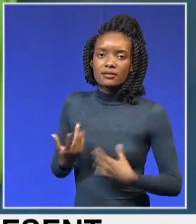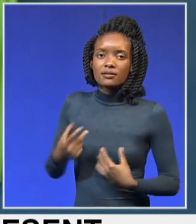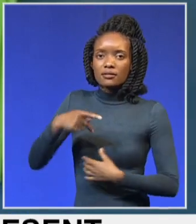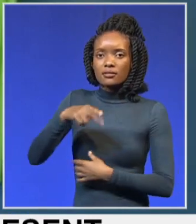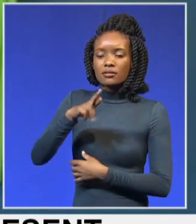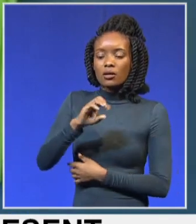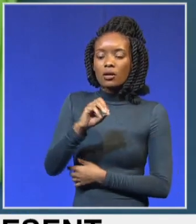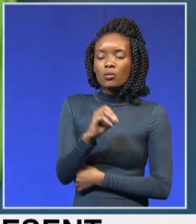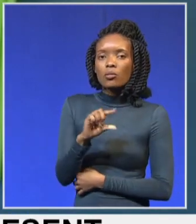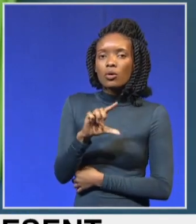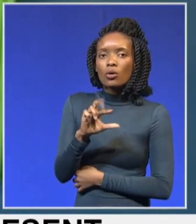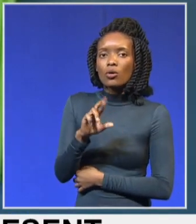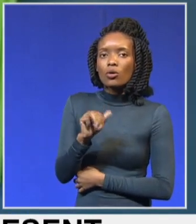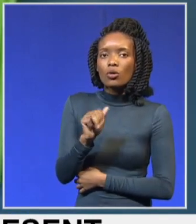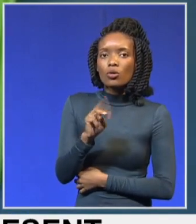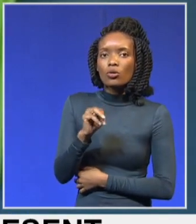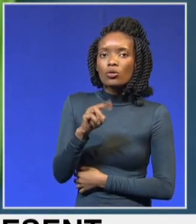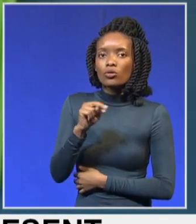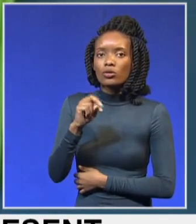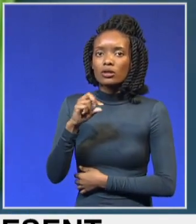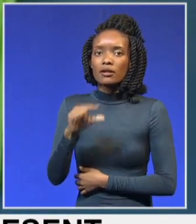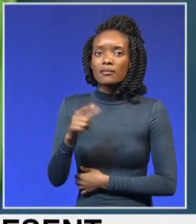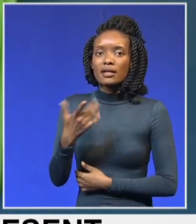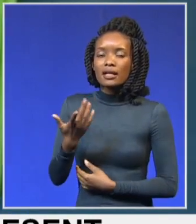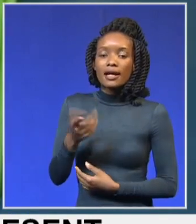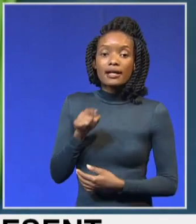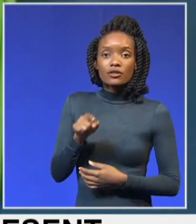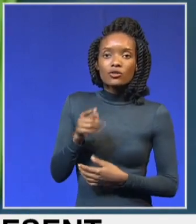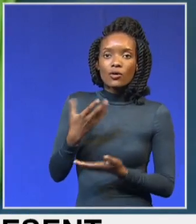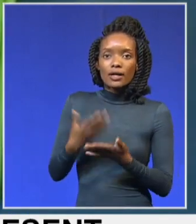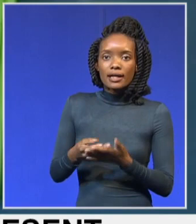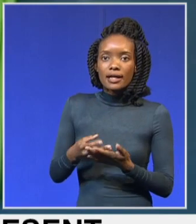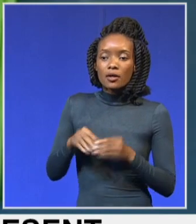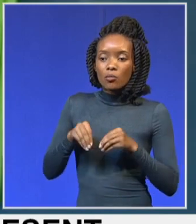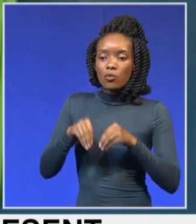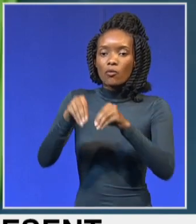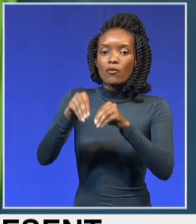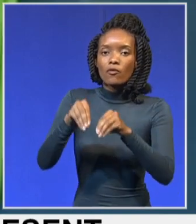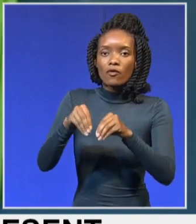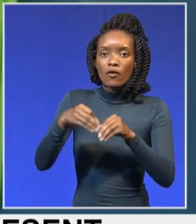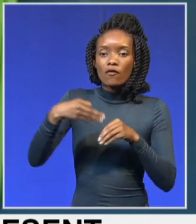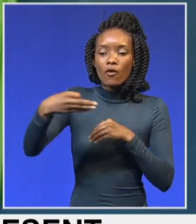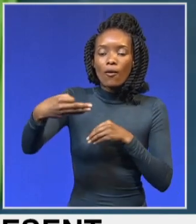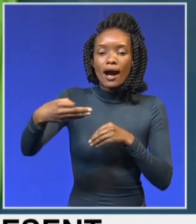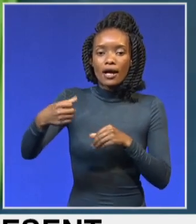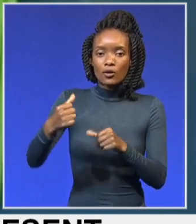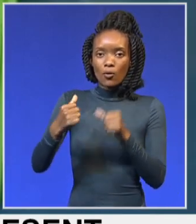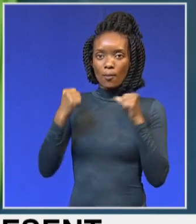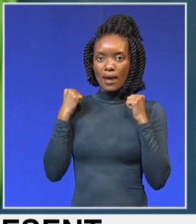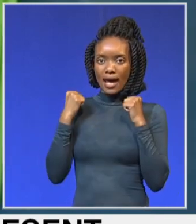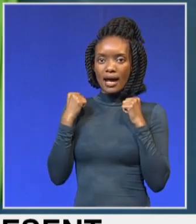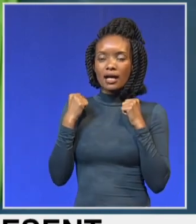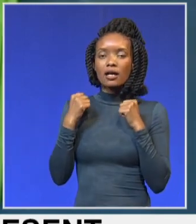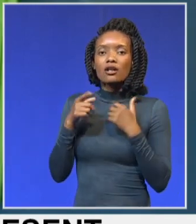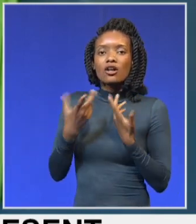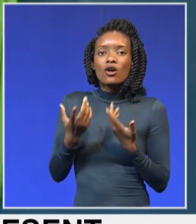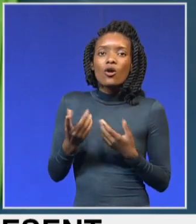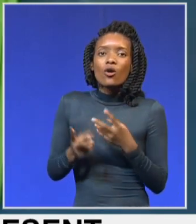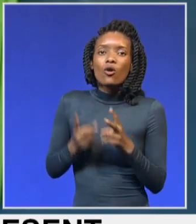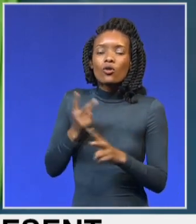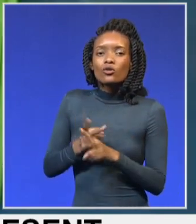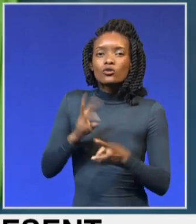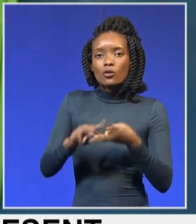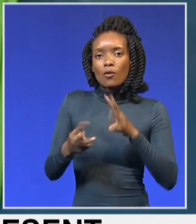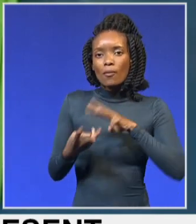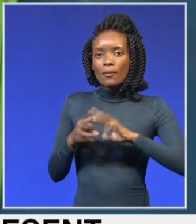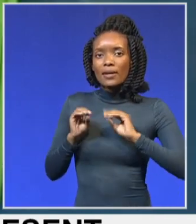we teach them so that the robot move forward and backwards. Programming also requires a lot of mathematical skills. For example, they need to know